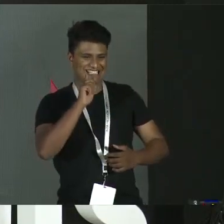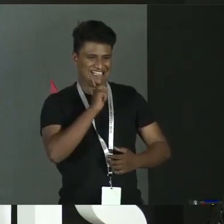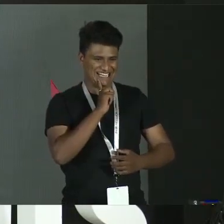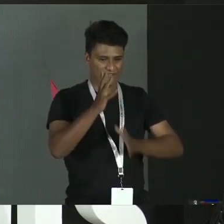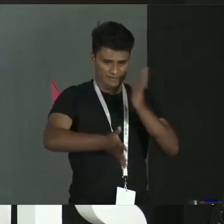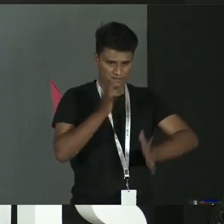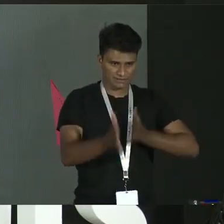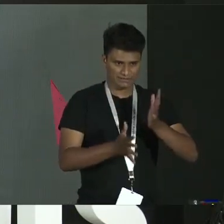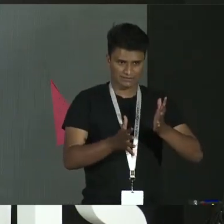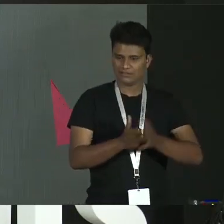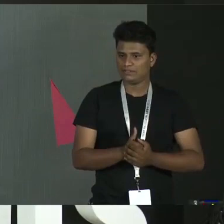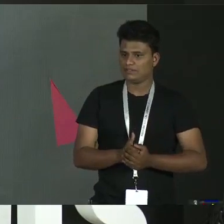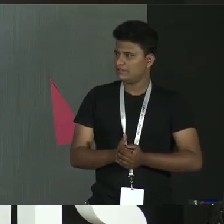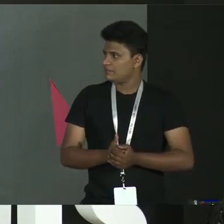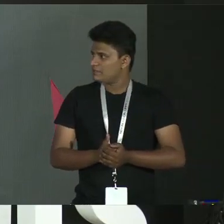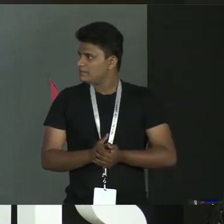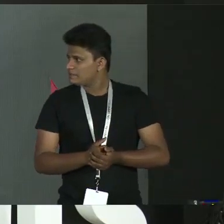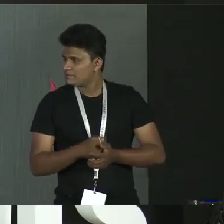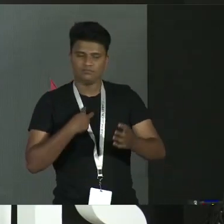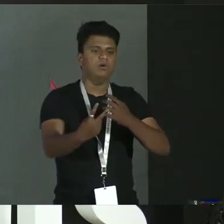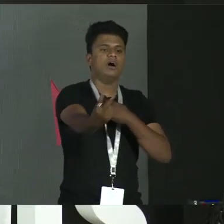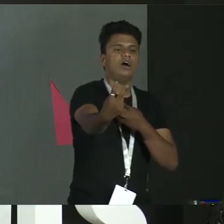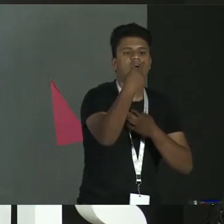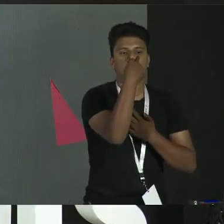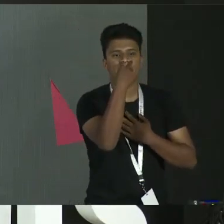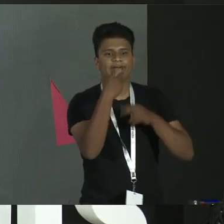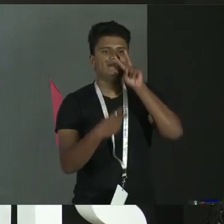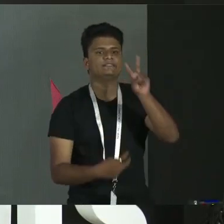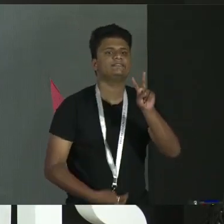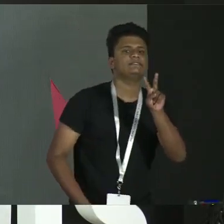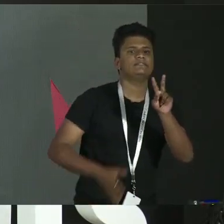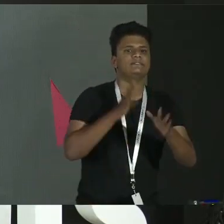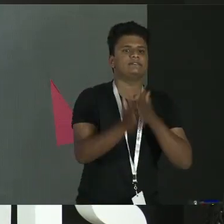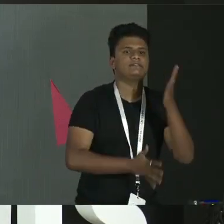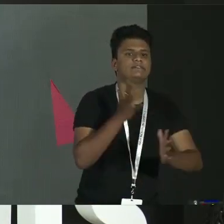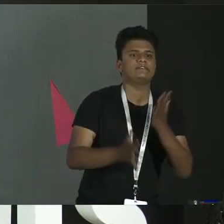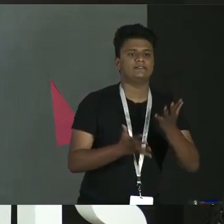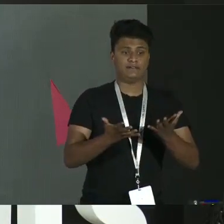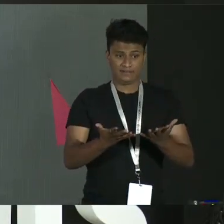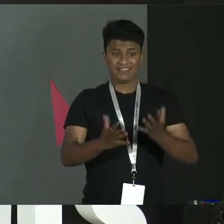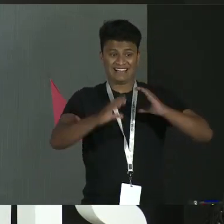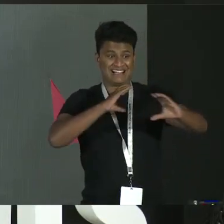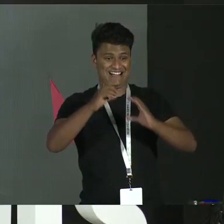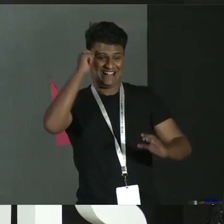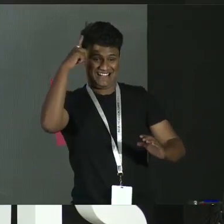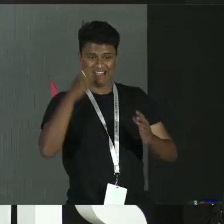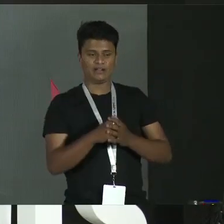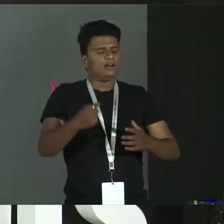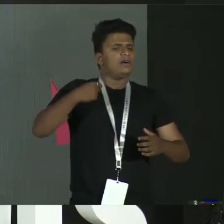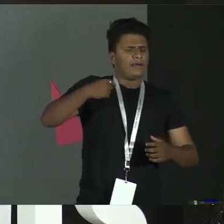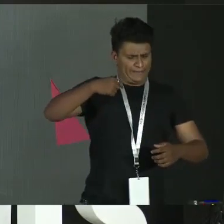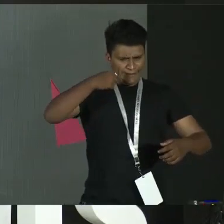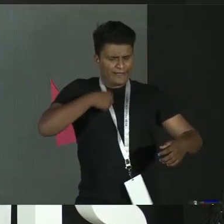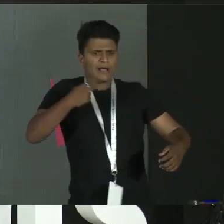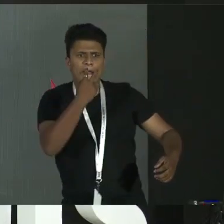sign, we're able to see or feel the communication. I'm blind, so